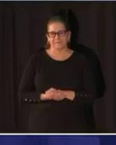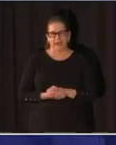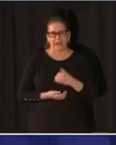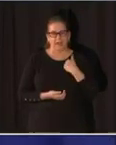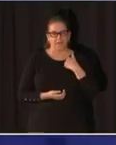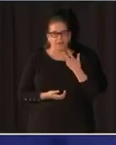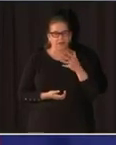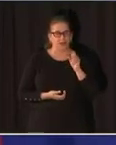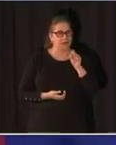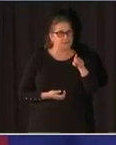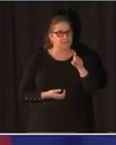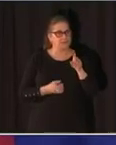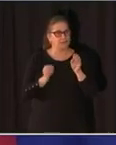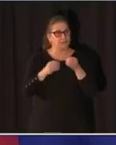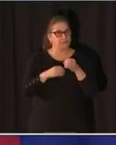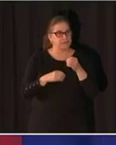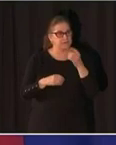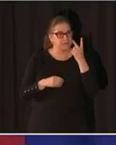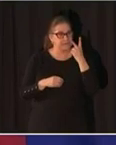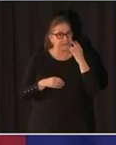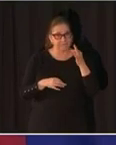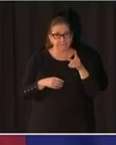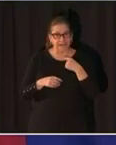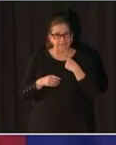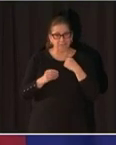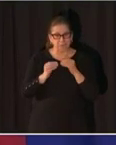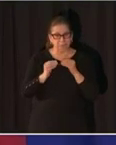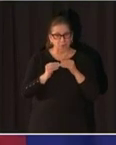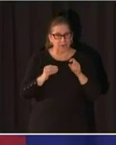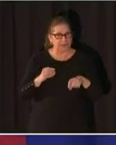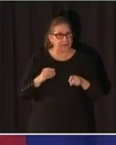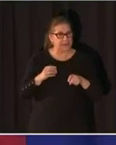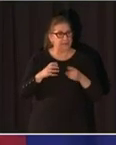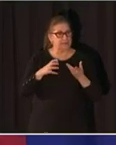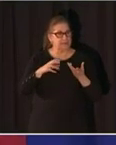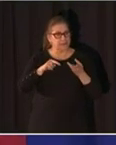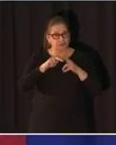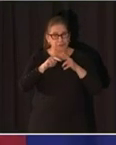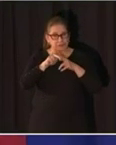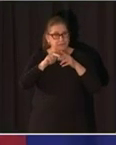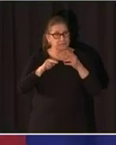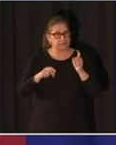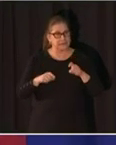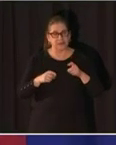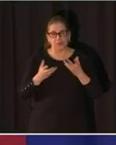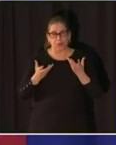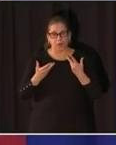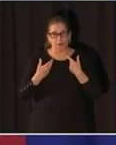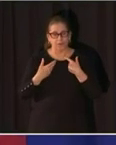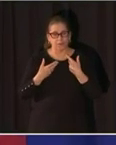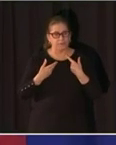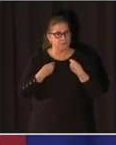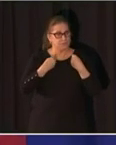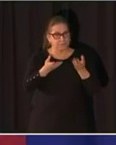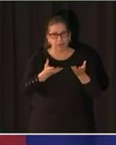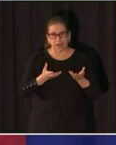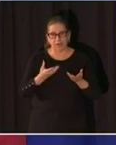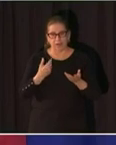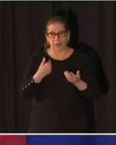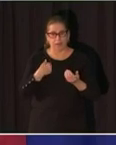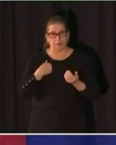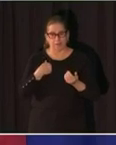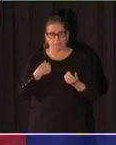expand eligibility, to check in on how that's working. We don't have robust participation at those sites. So